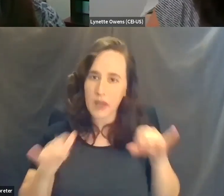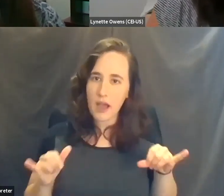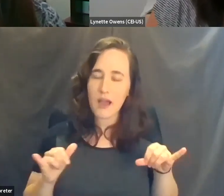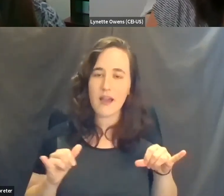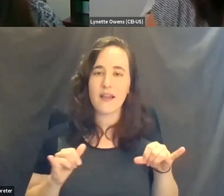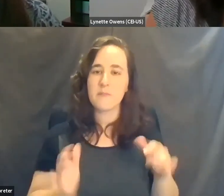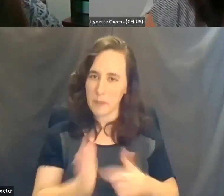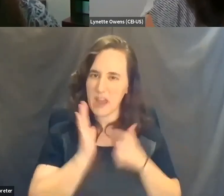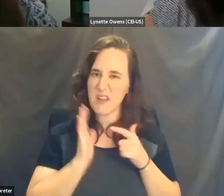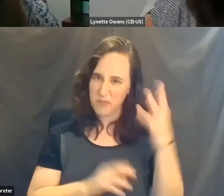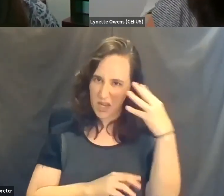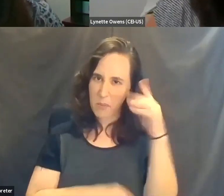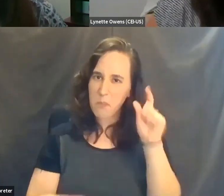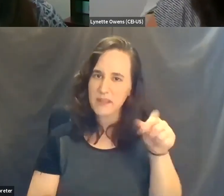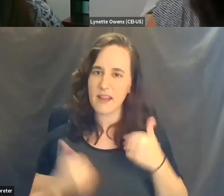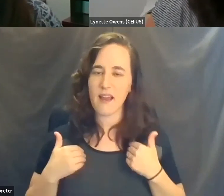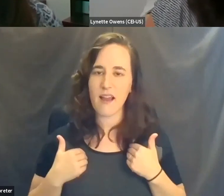Exactly. And they're trying to create privacy.